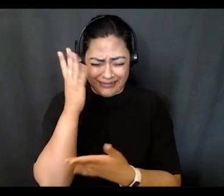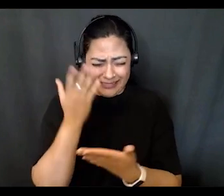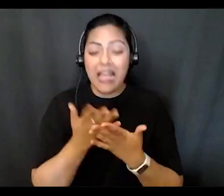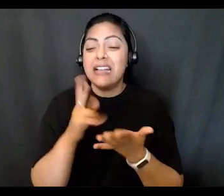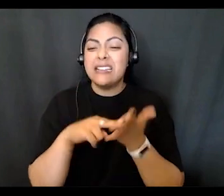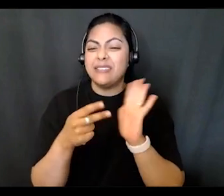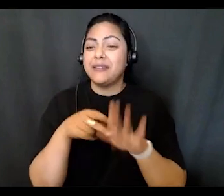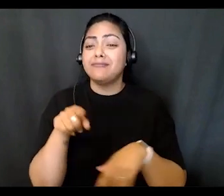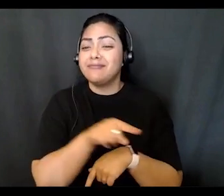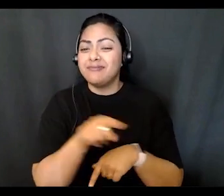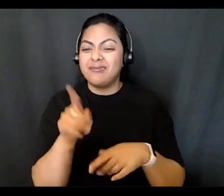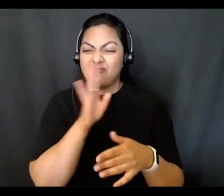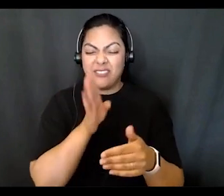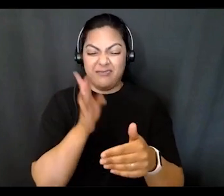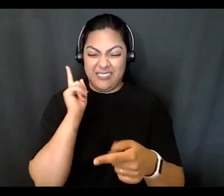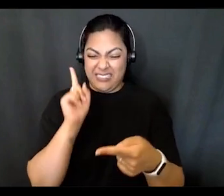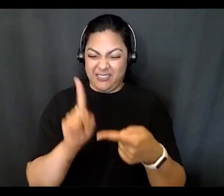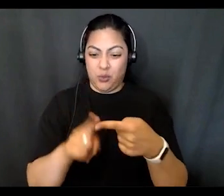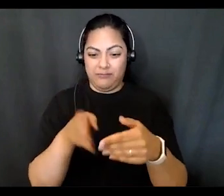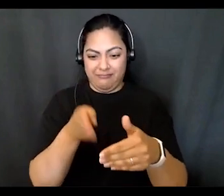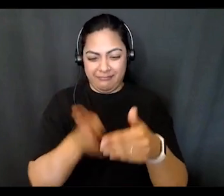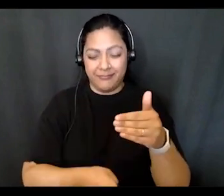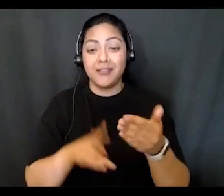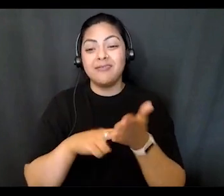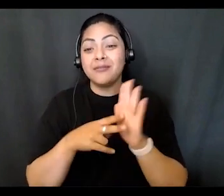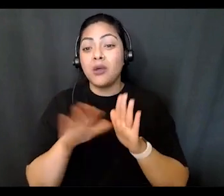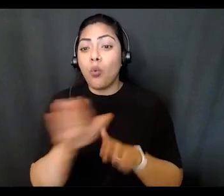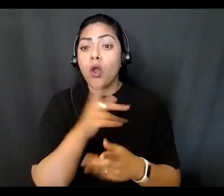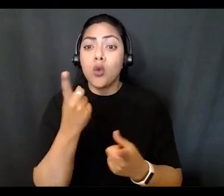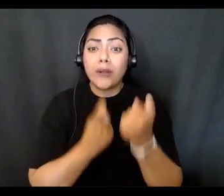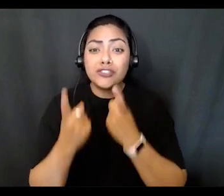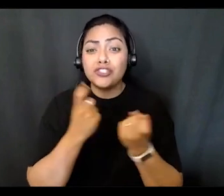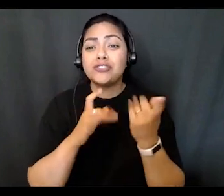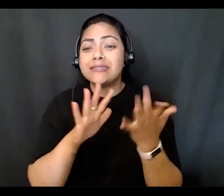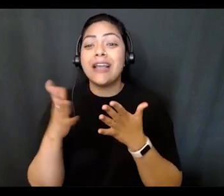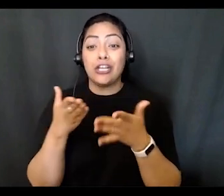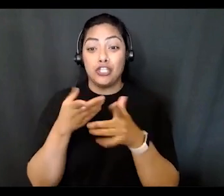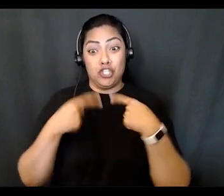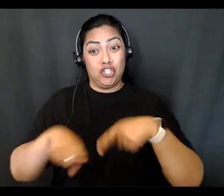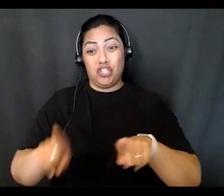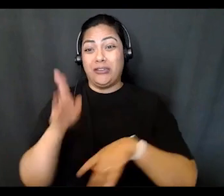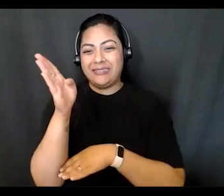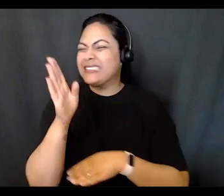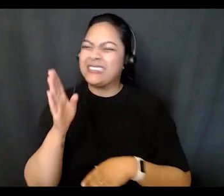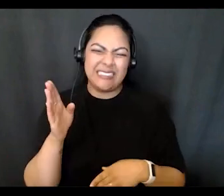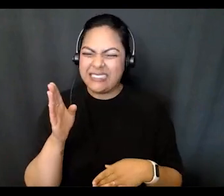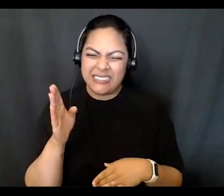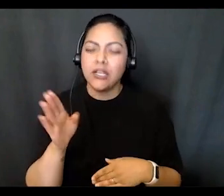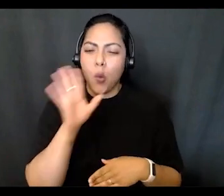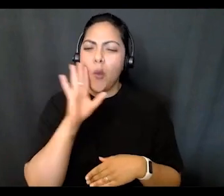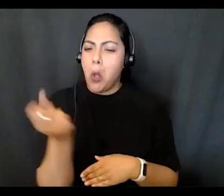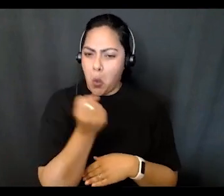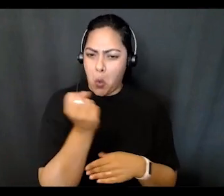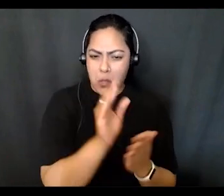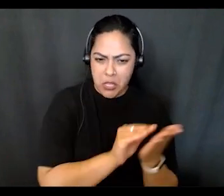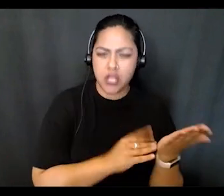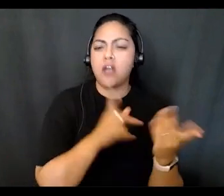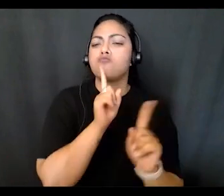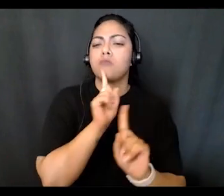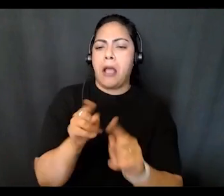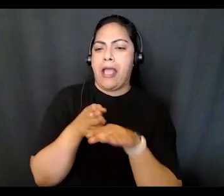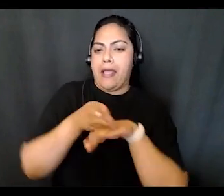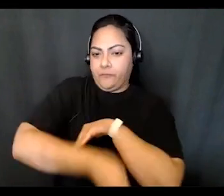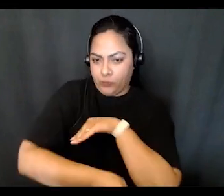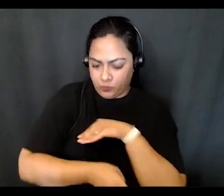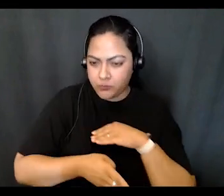questions and comments will be collated for grouping and then response after. I also just want to remind everyone